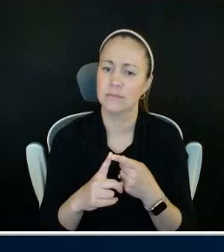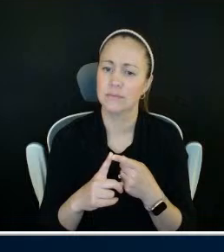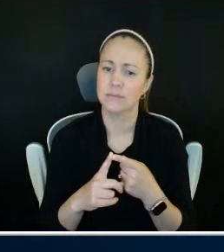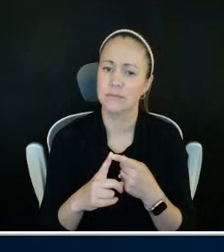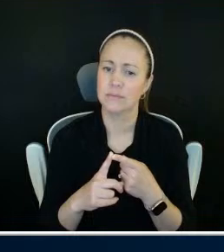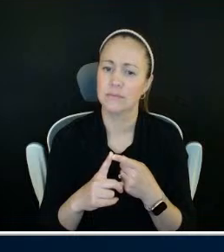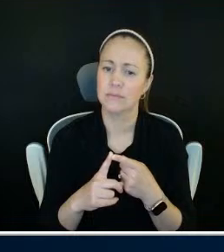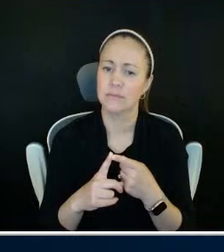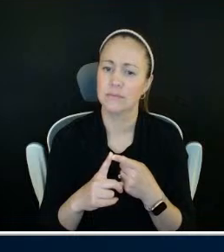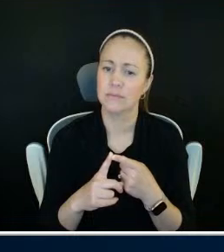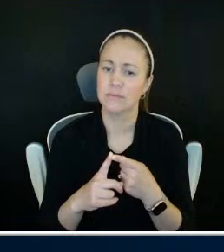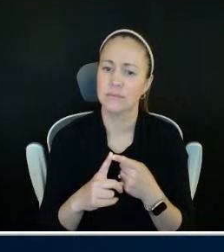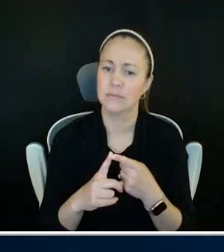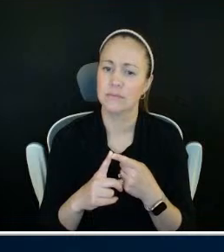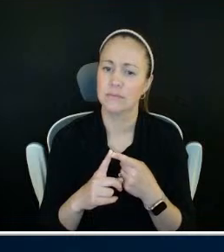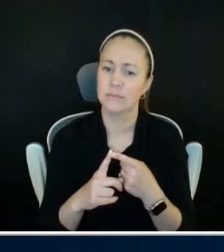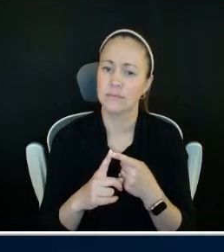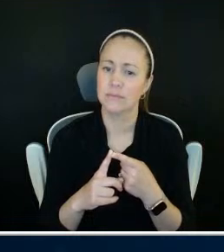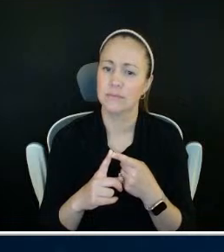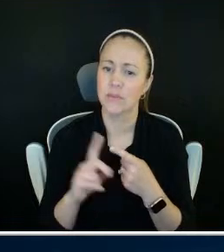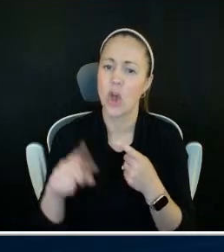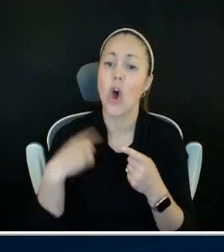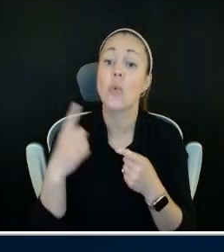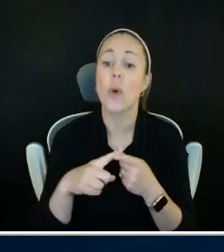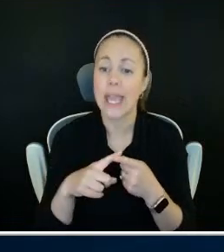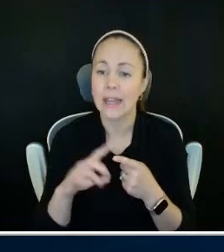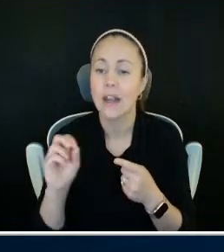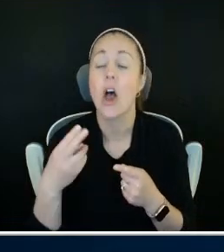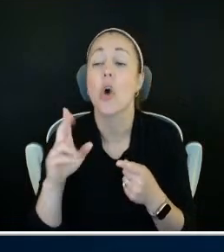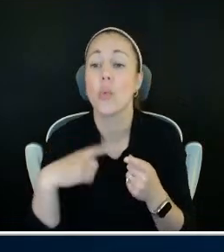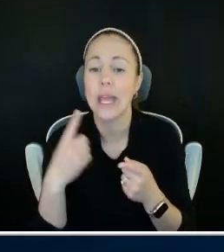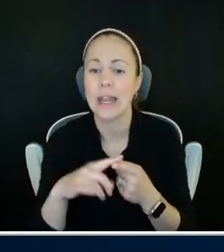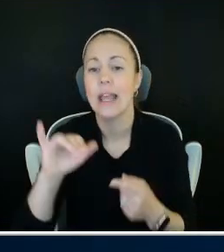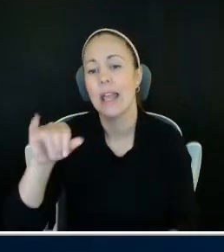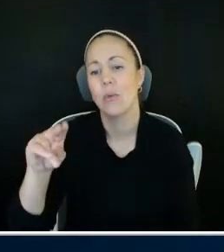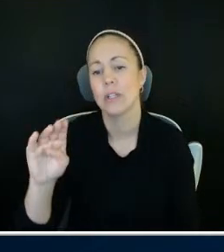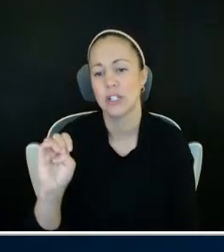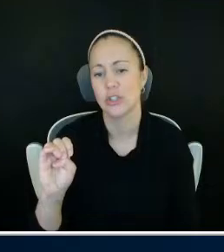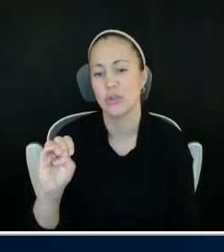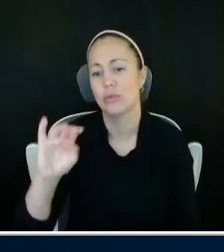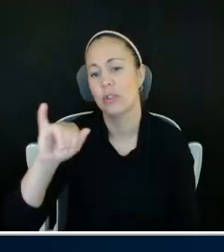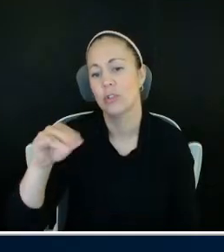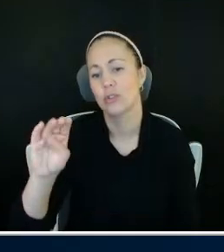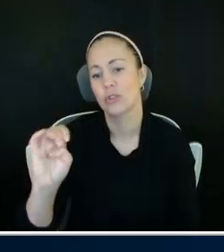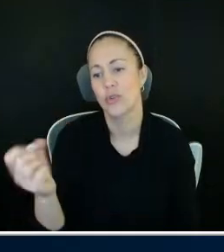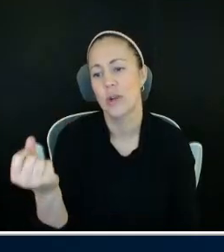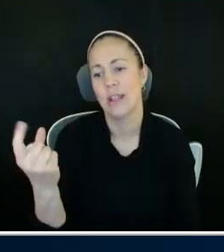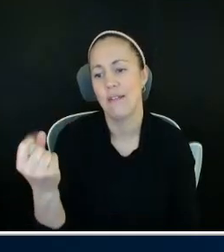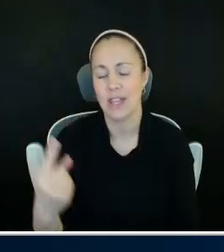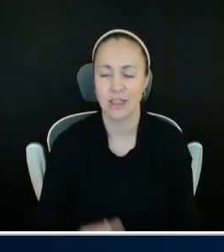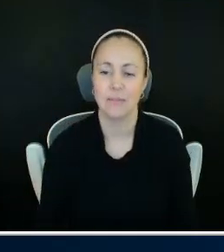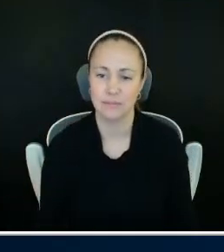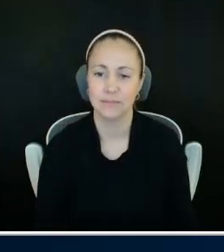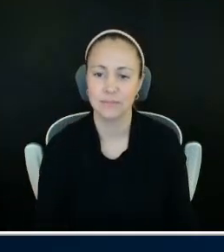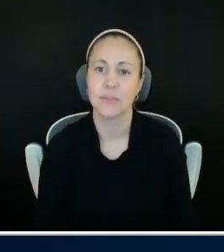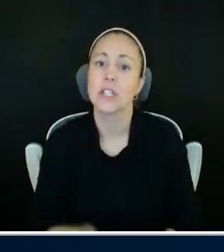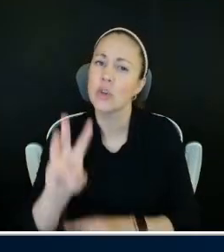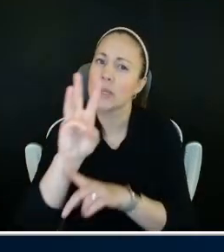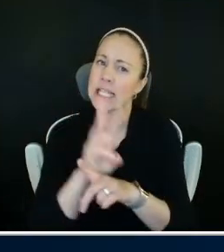Your surgery was When in. was your surgery? Oh, when was it? June. It was June 11th, I think. So 6 months later, you were